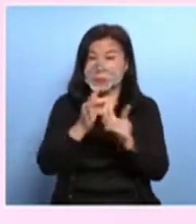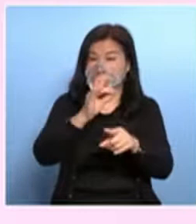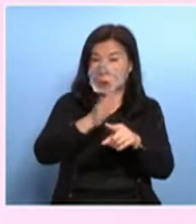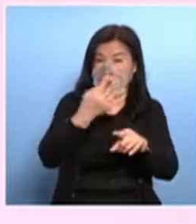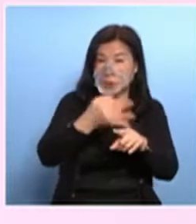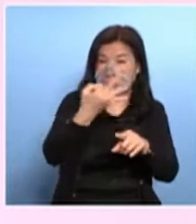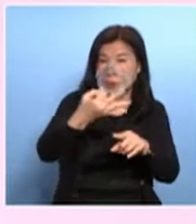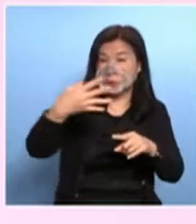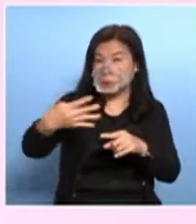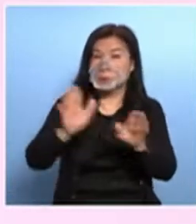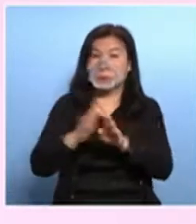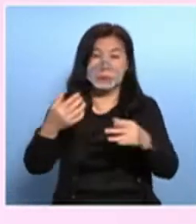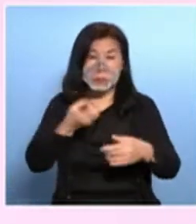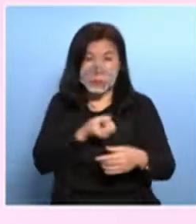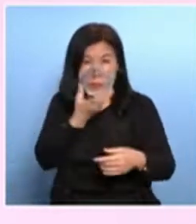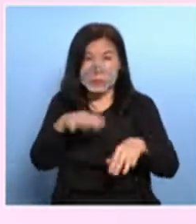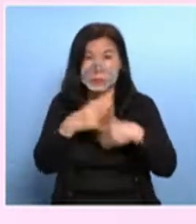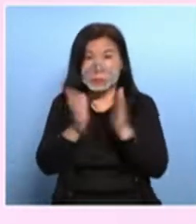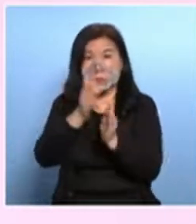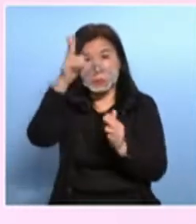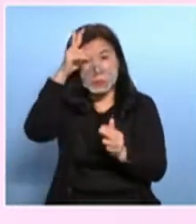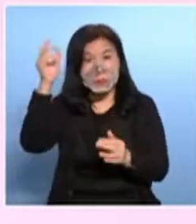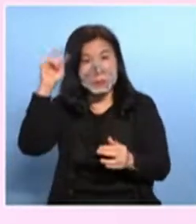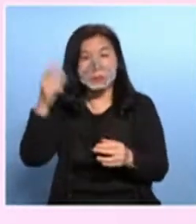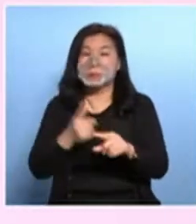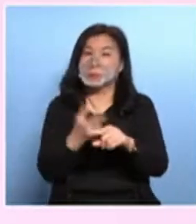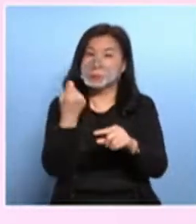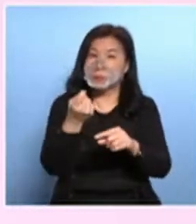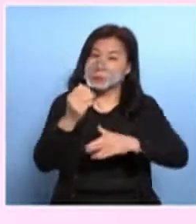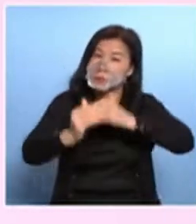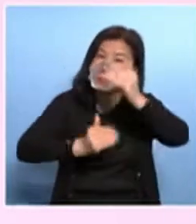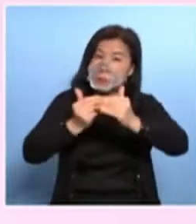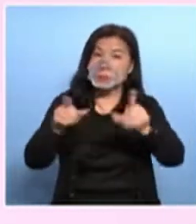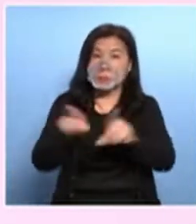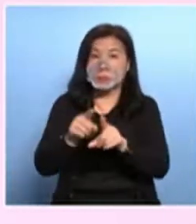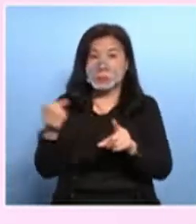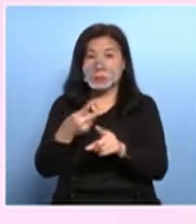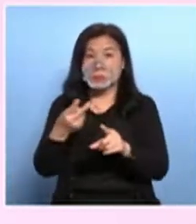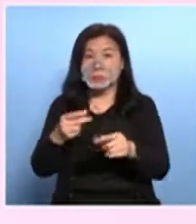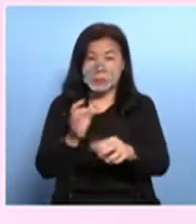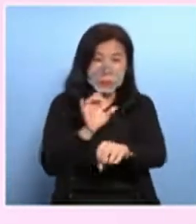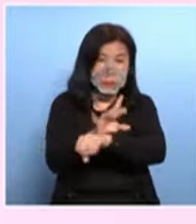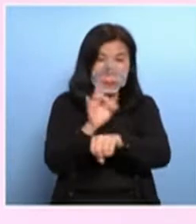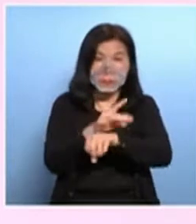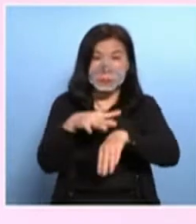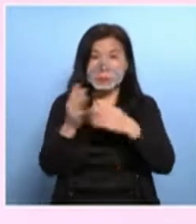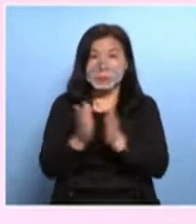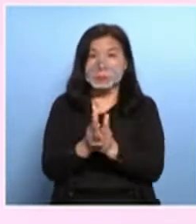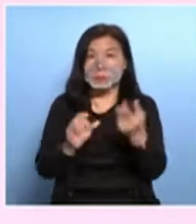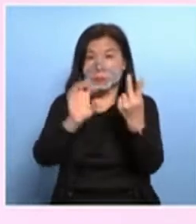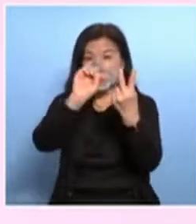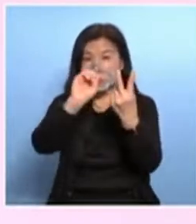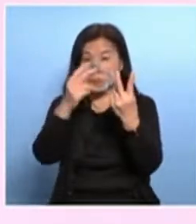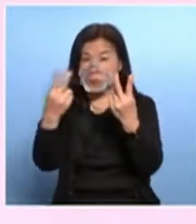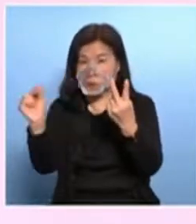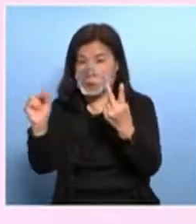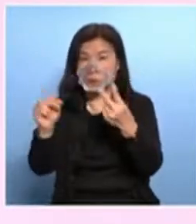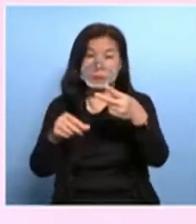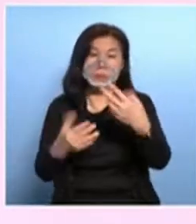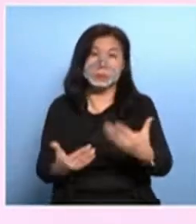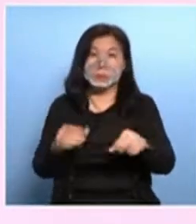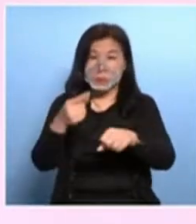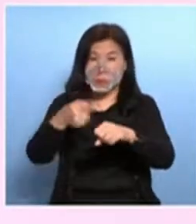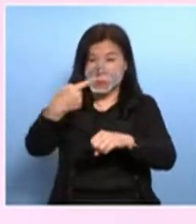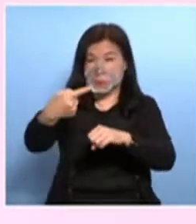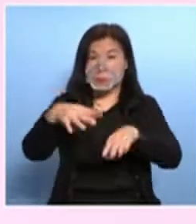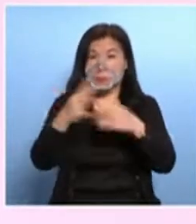preliminary proposals will be put forward in the 4th quarter of this year. The government is considering streamlining the procedures with a view to further advancing the